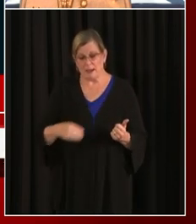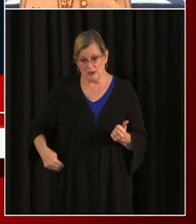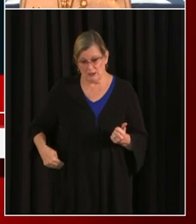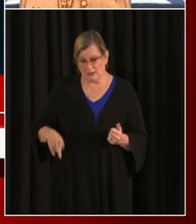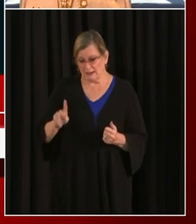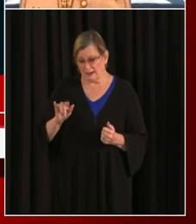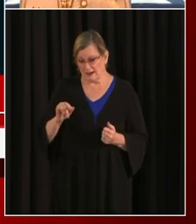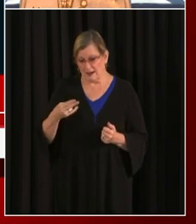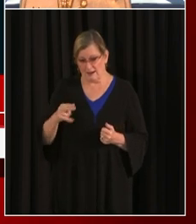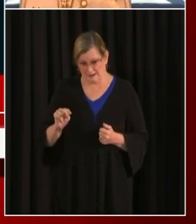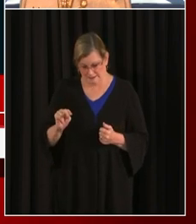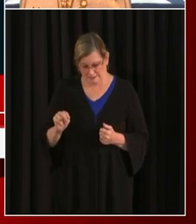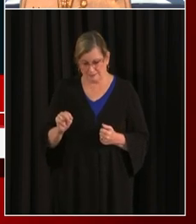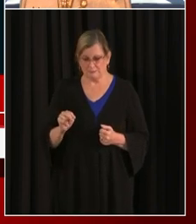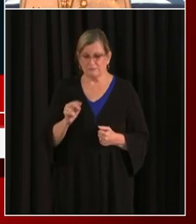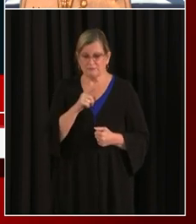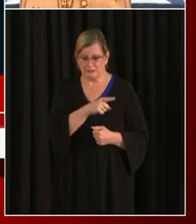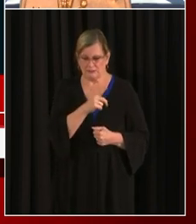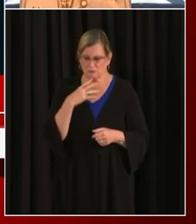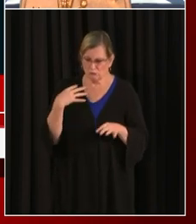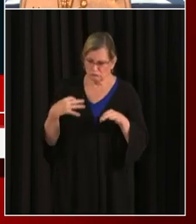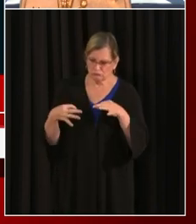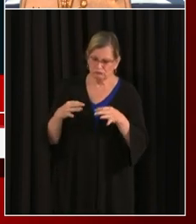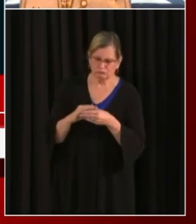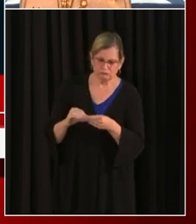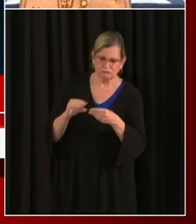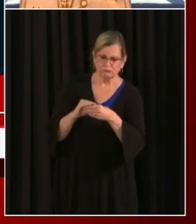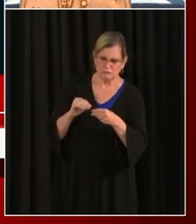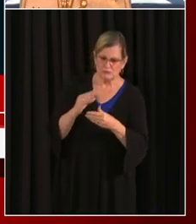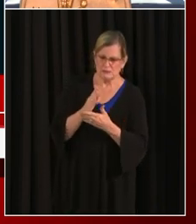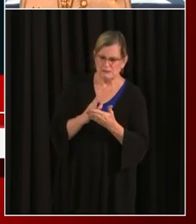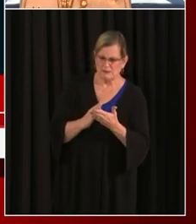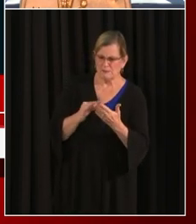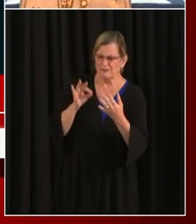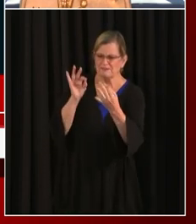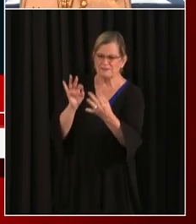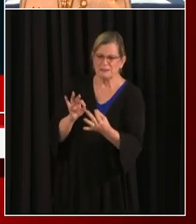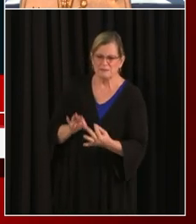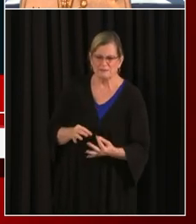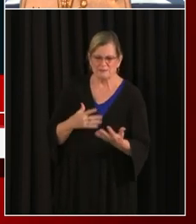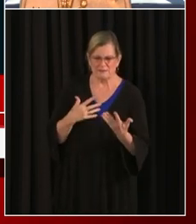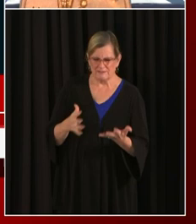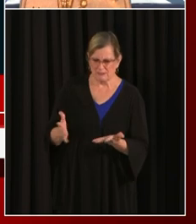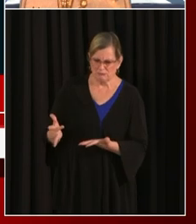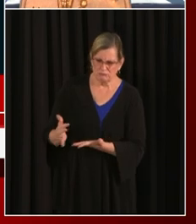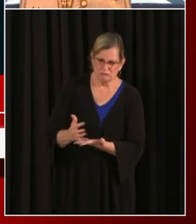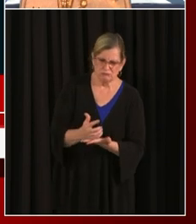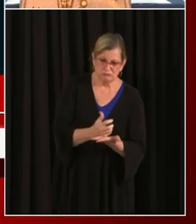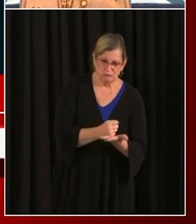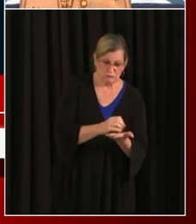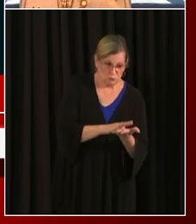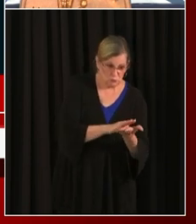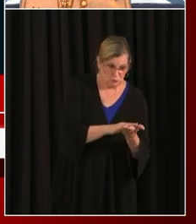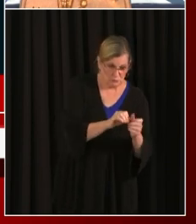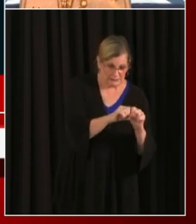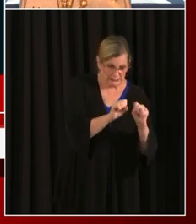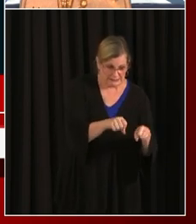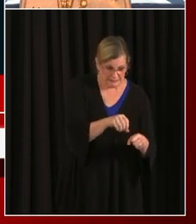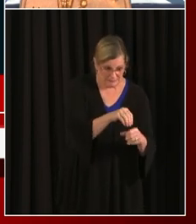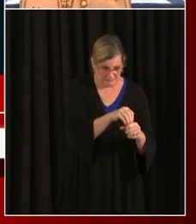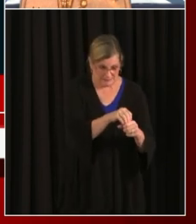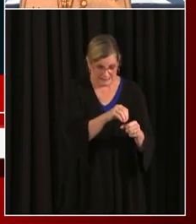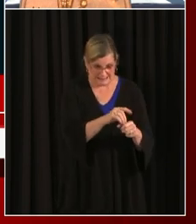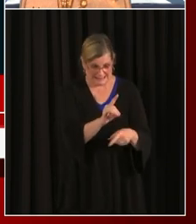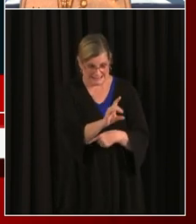about some lessons that, some initial feedback that we've gotten from schools in DC that